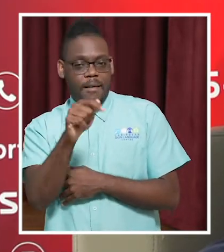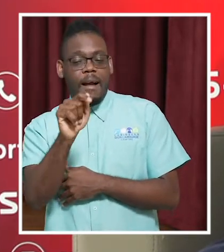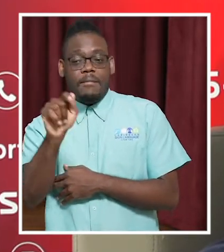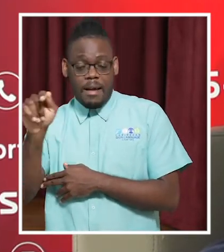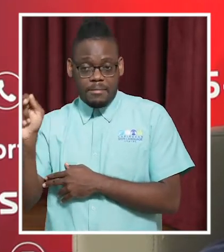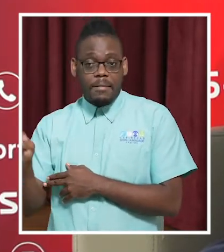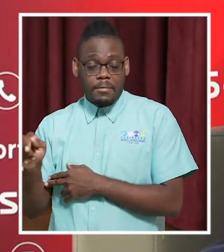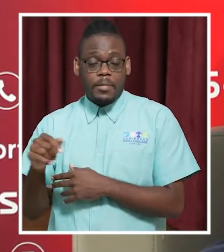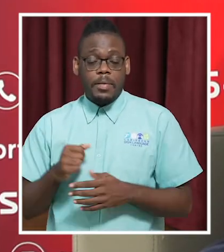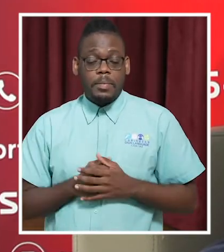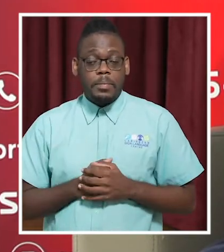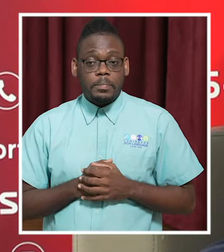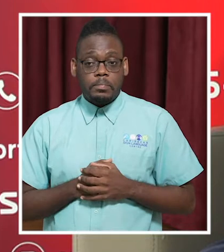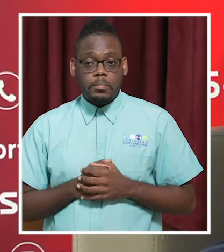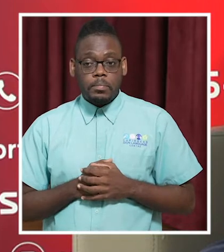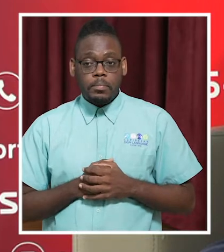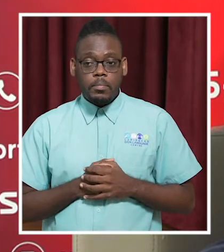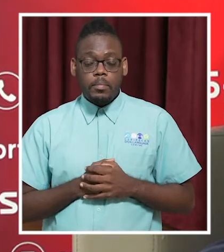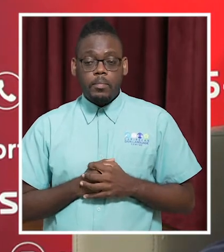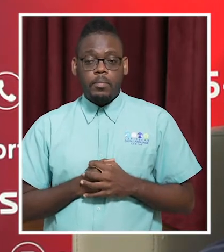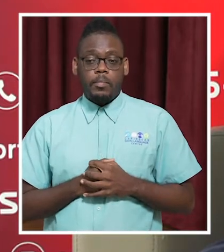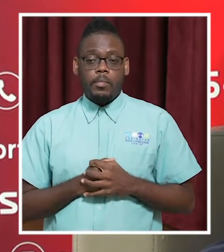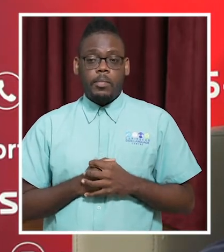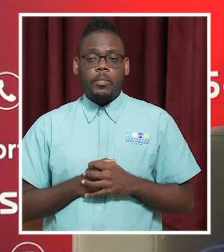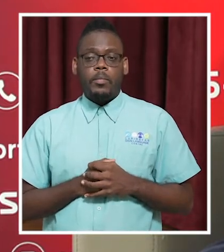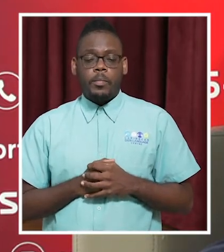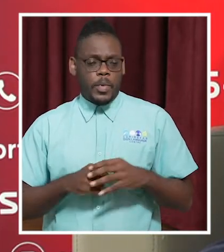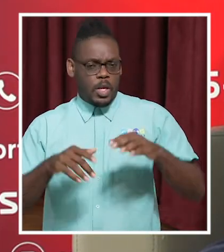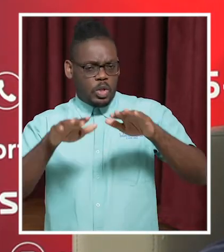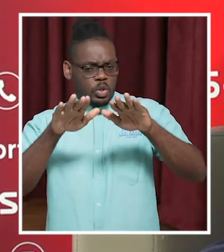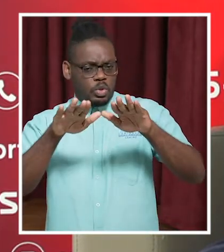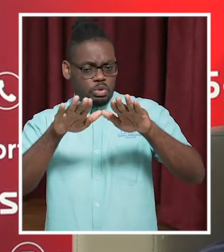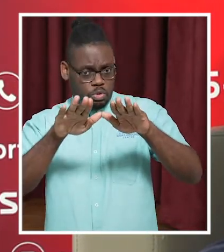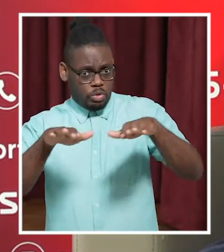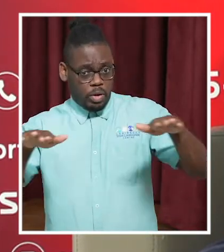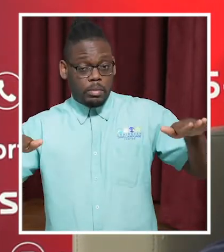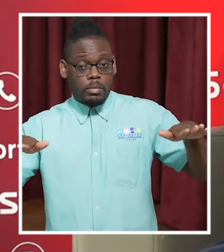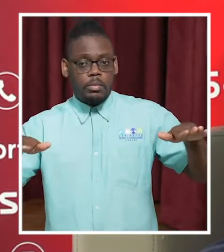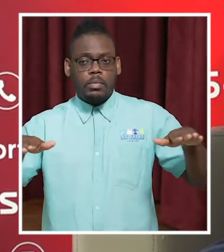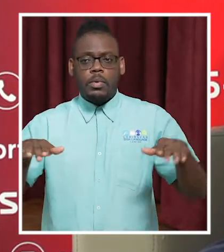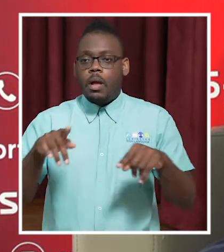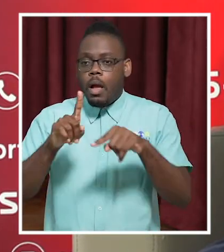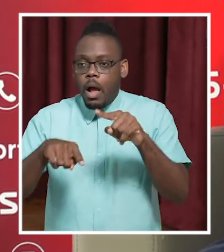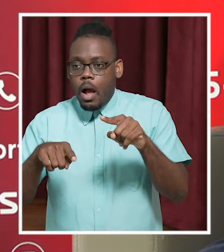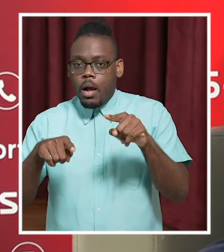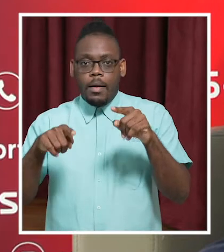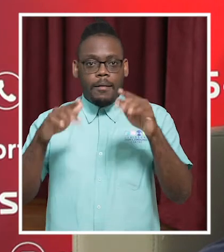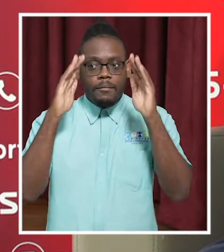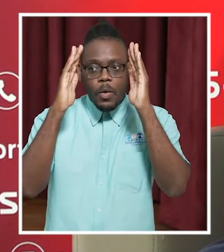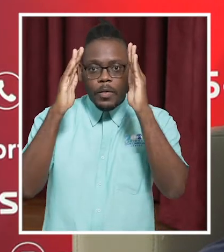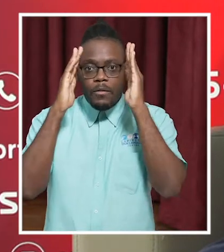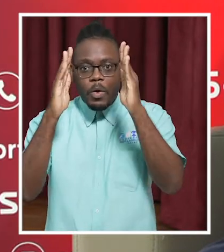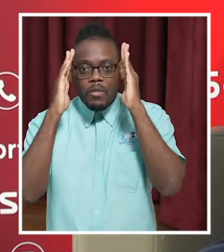impact on children is that because of that inability to pay attention, they struggle with schoolwork, they struggle